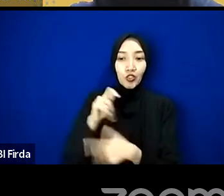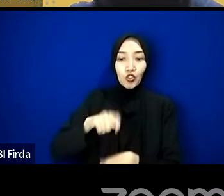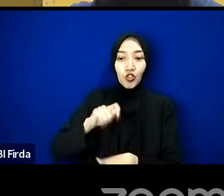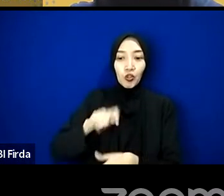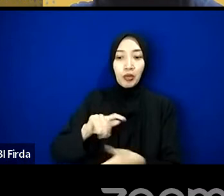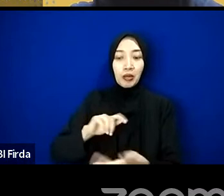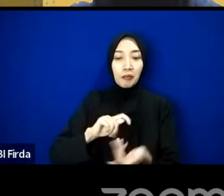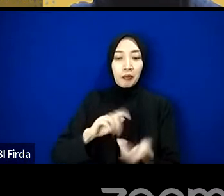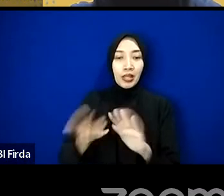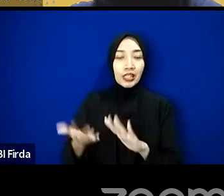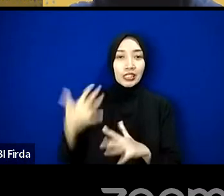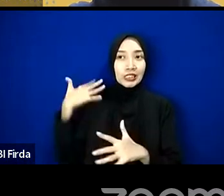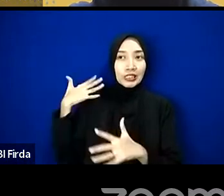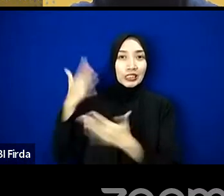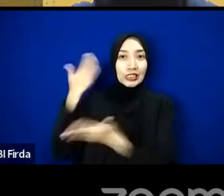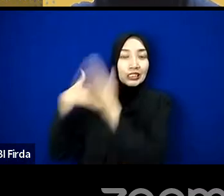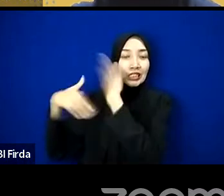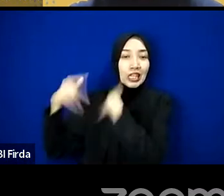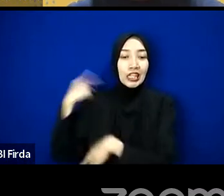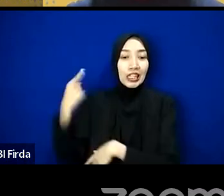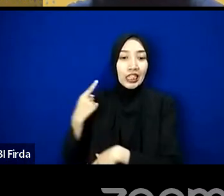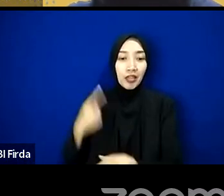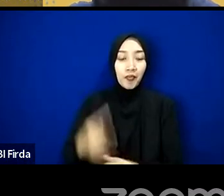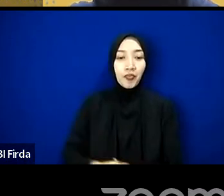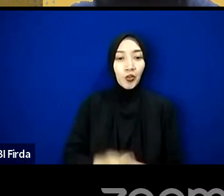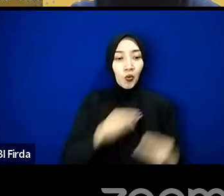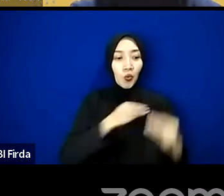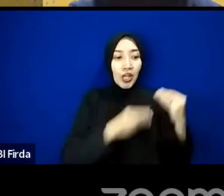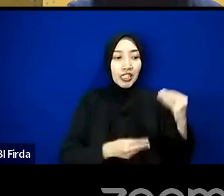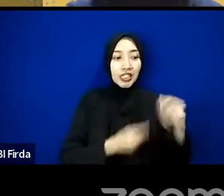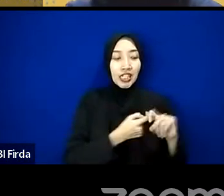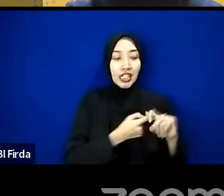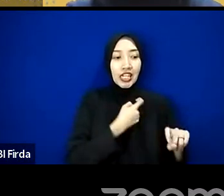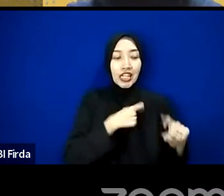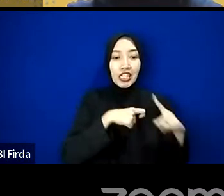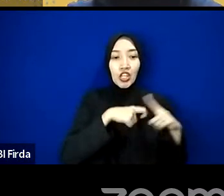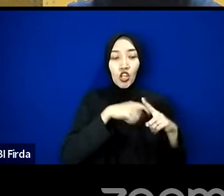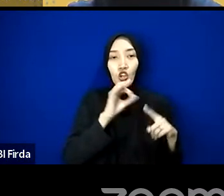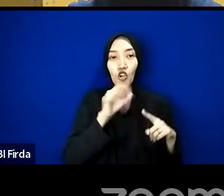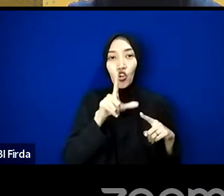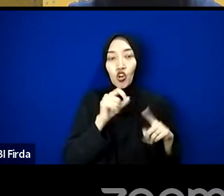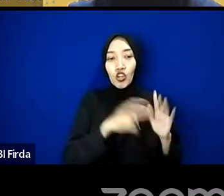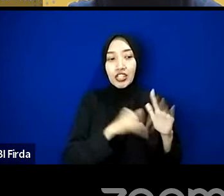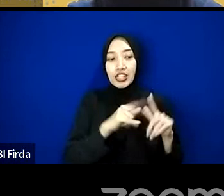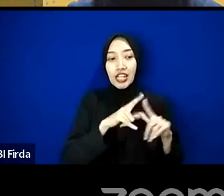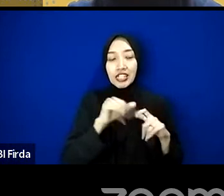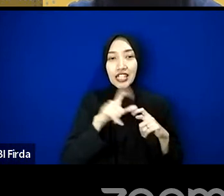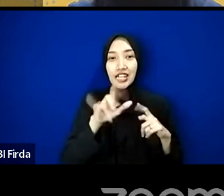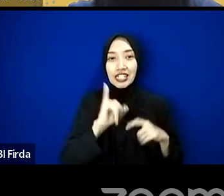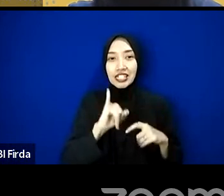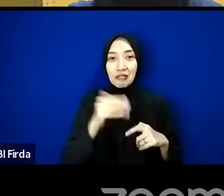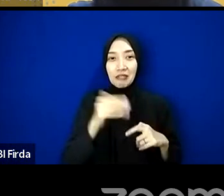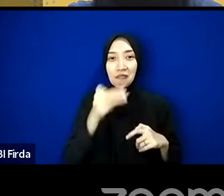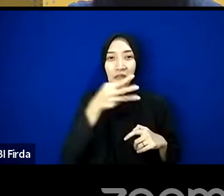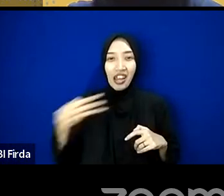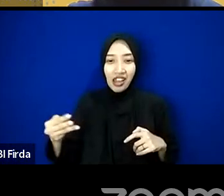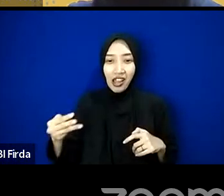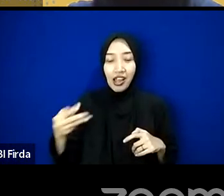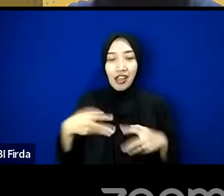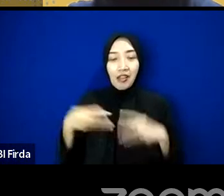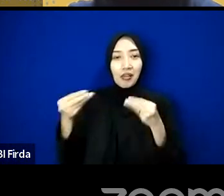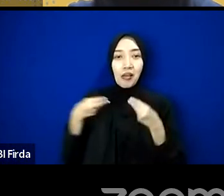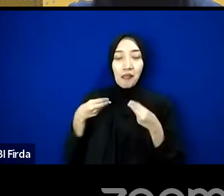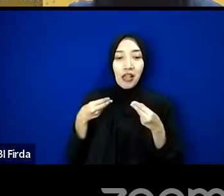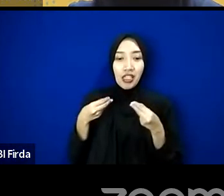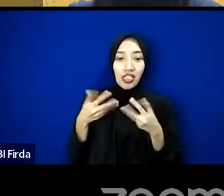legacy of colonialization. Also, we still inherited of it, of the old criminal code,